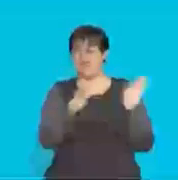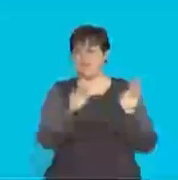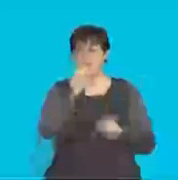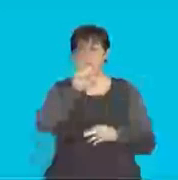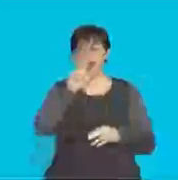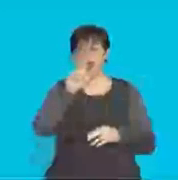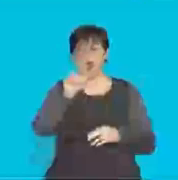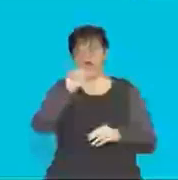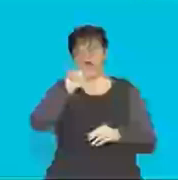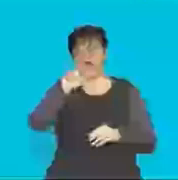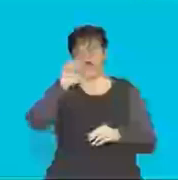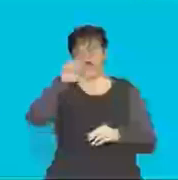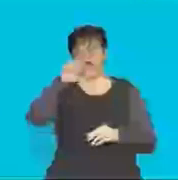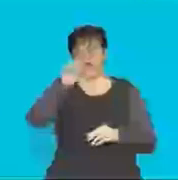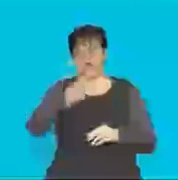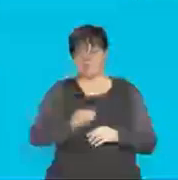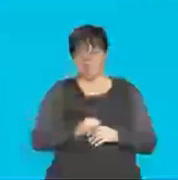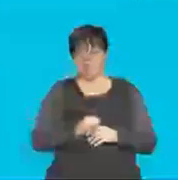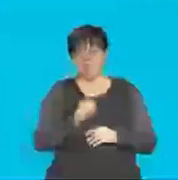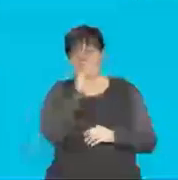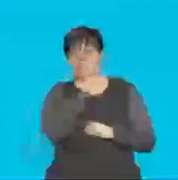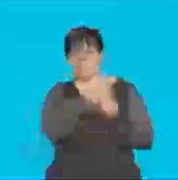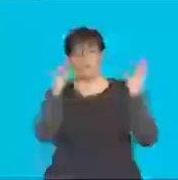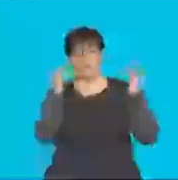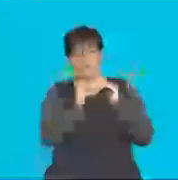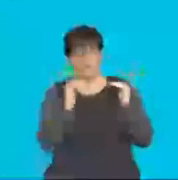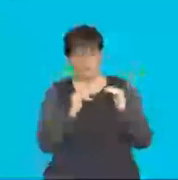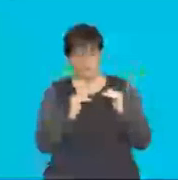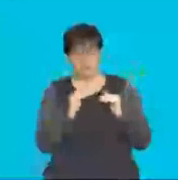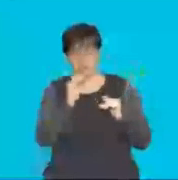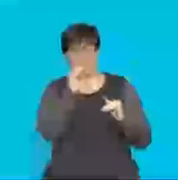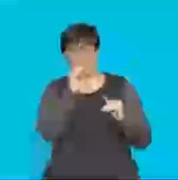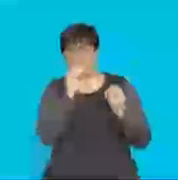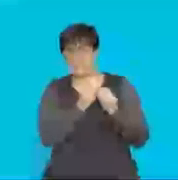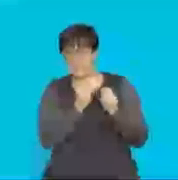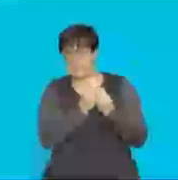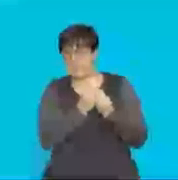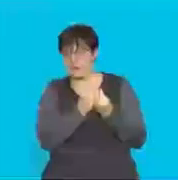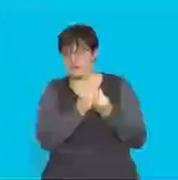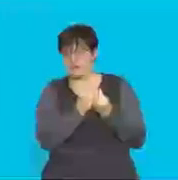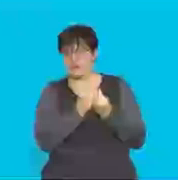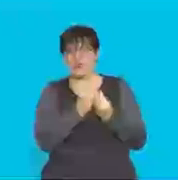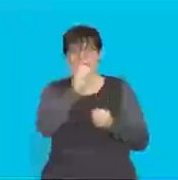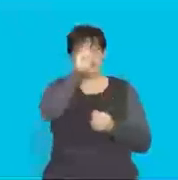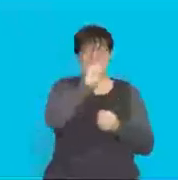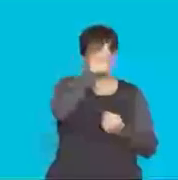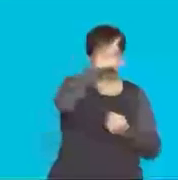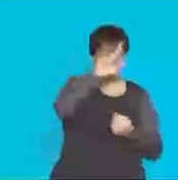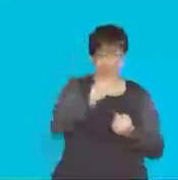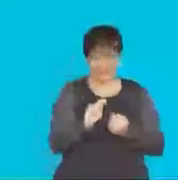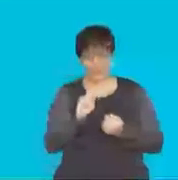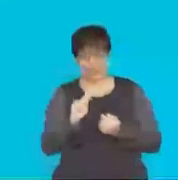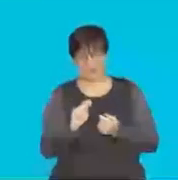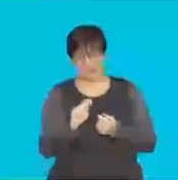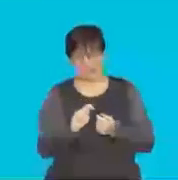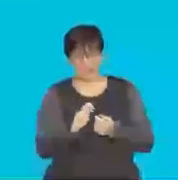meaning not the same. And if you recollect, not the same would refer to something that has unlike alleles. Or